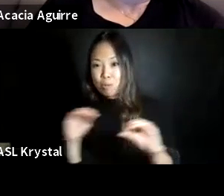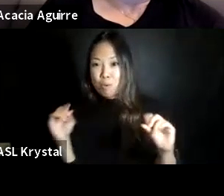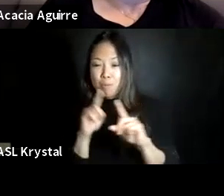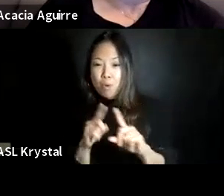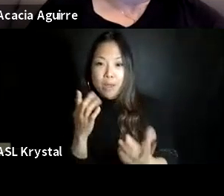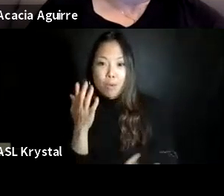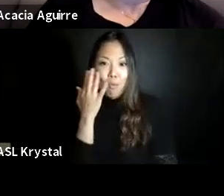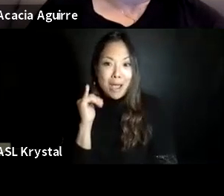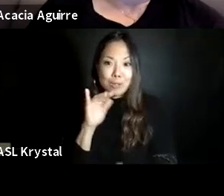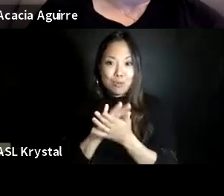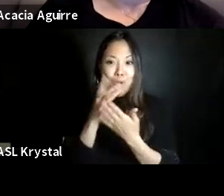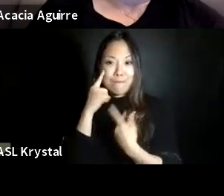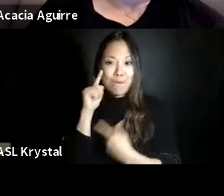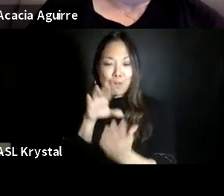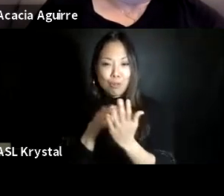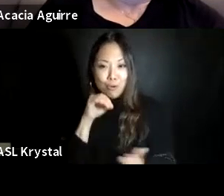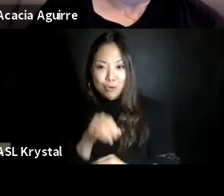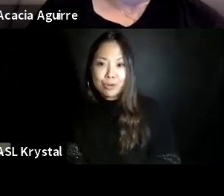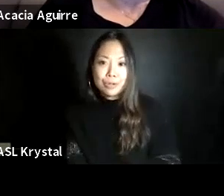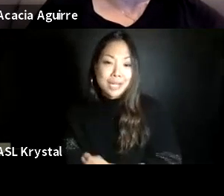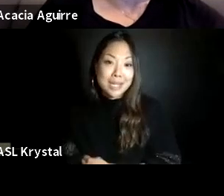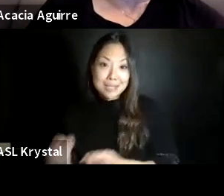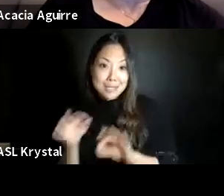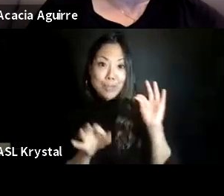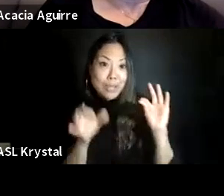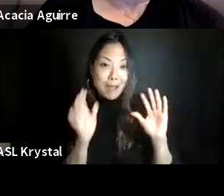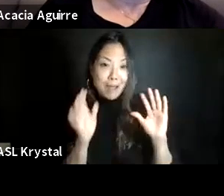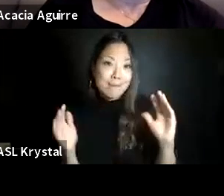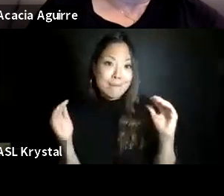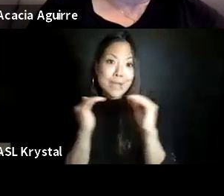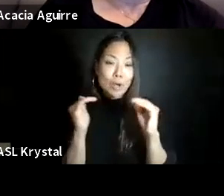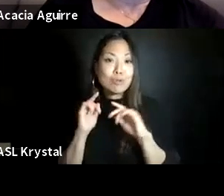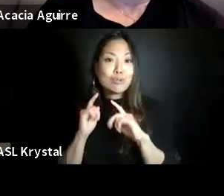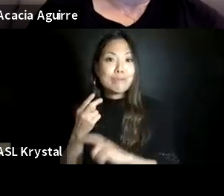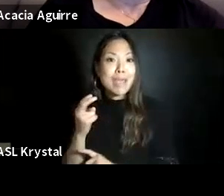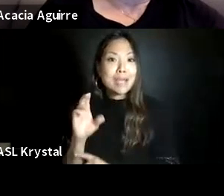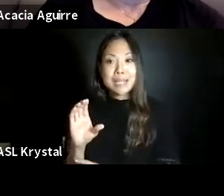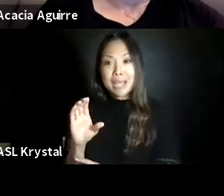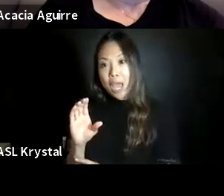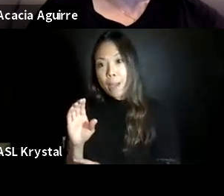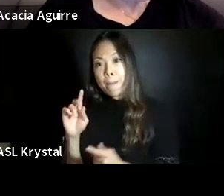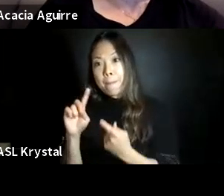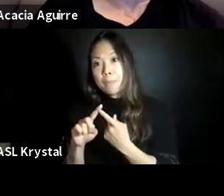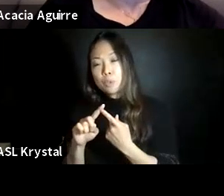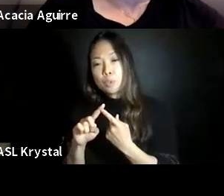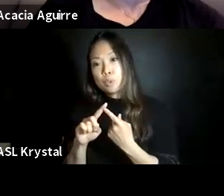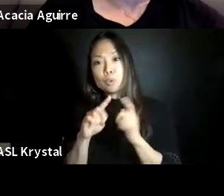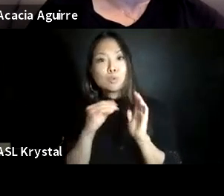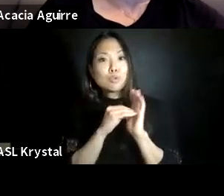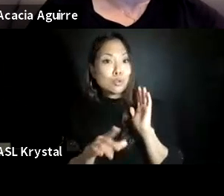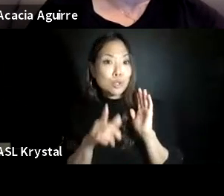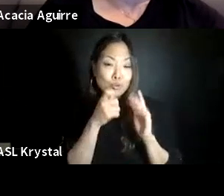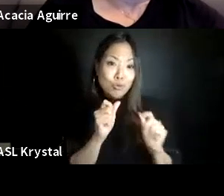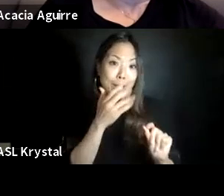learn. It is simply not fair to give a handicap to those who just do their best and happen to get a high